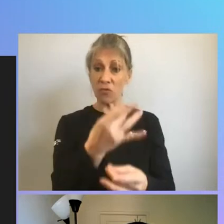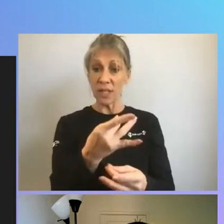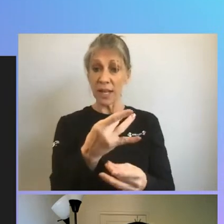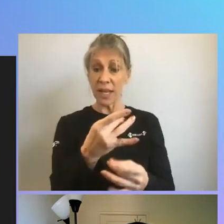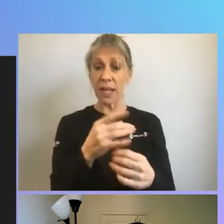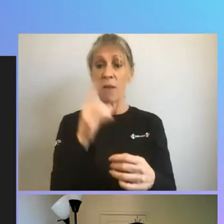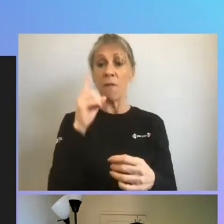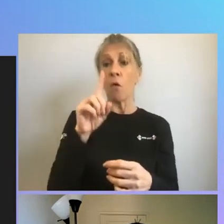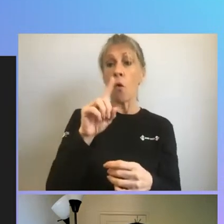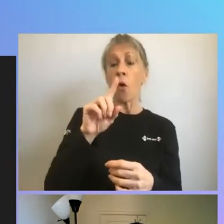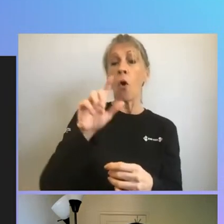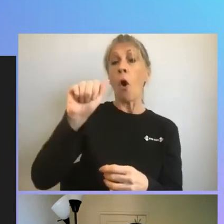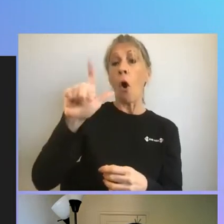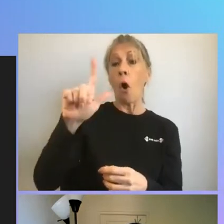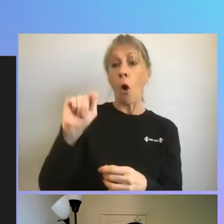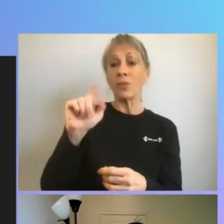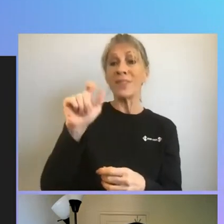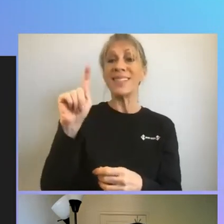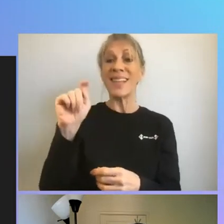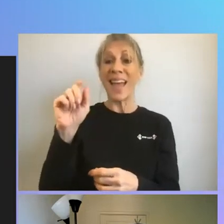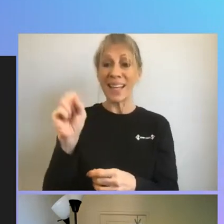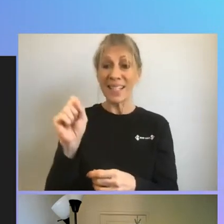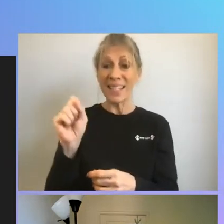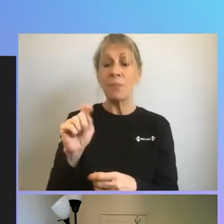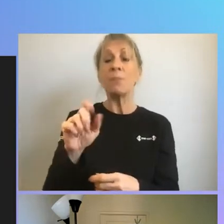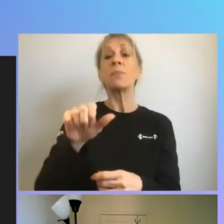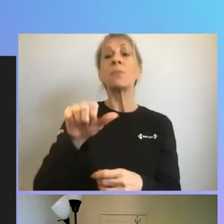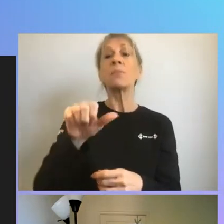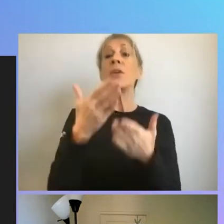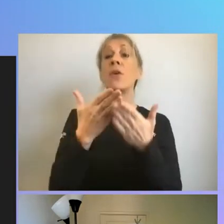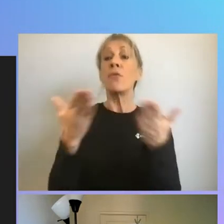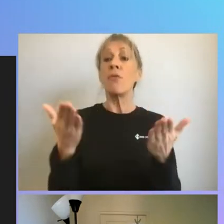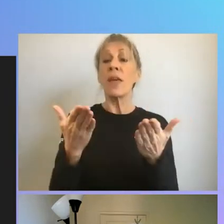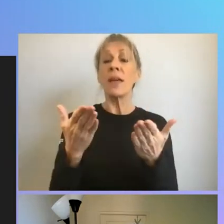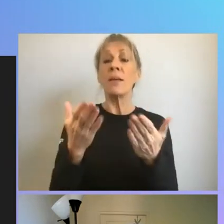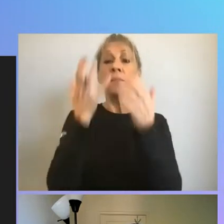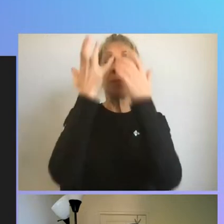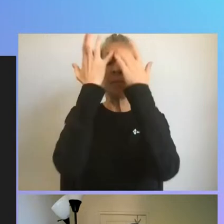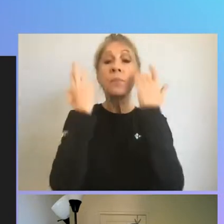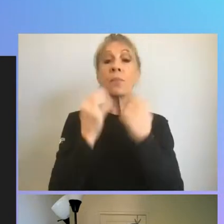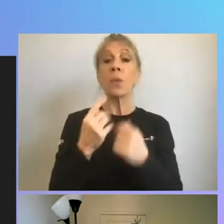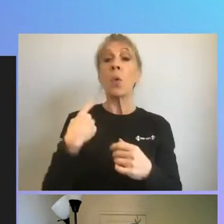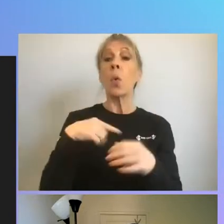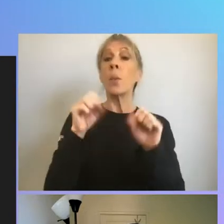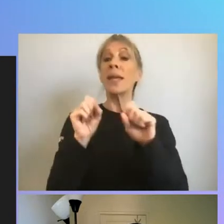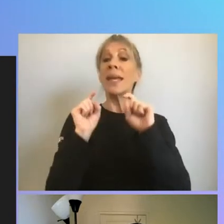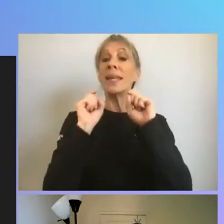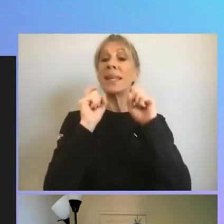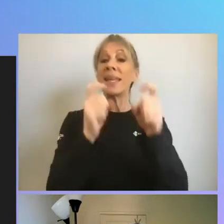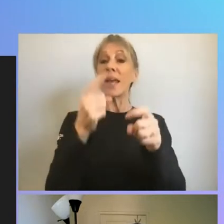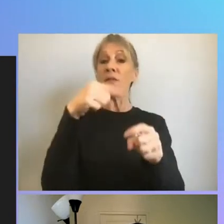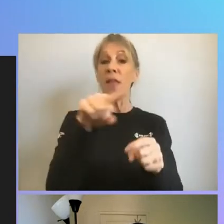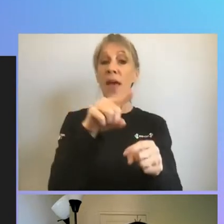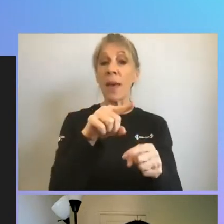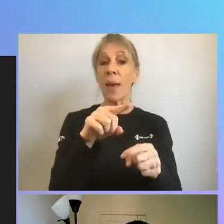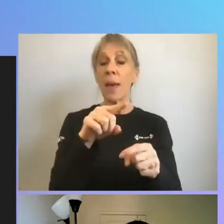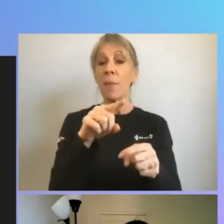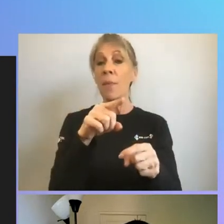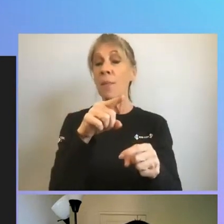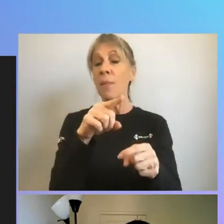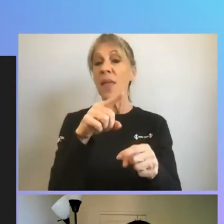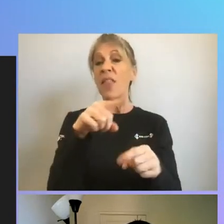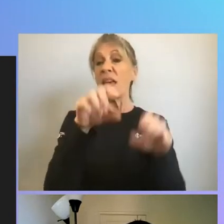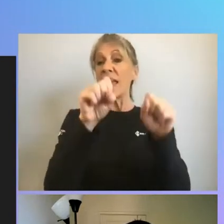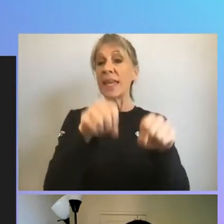alt text. And another thing would be, we could just give them this kind of interface where they can